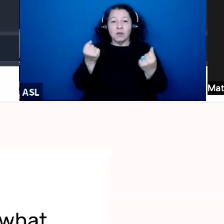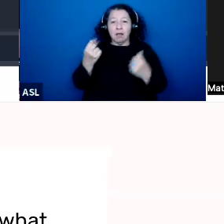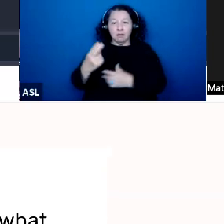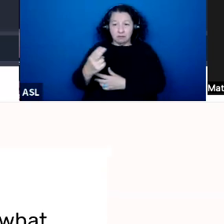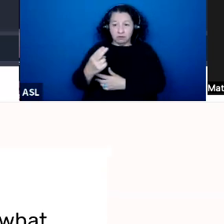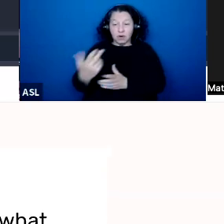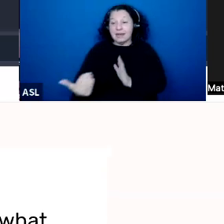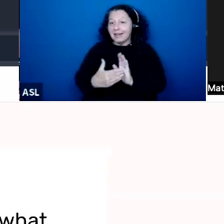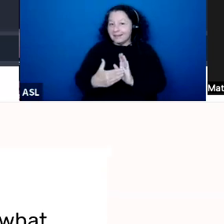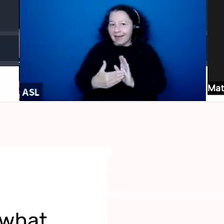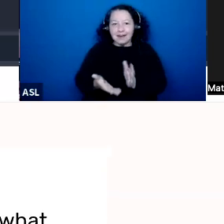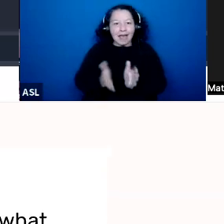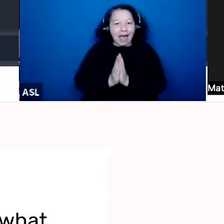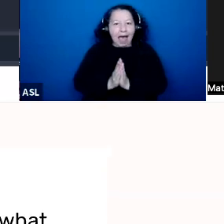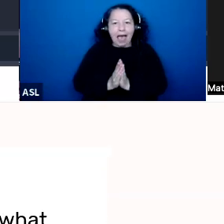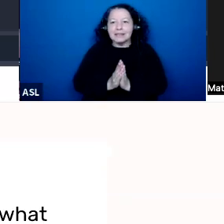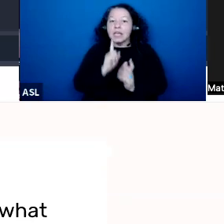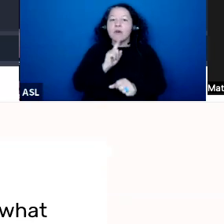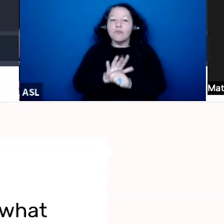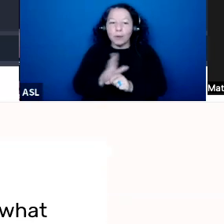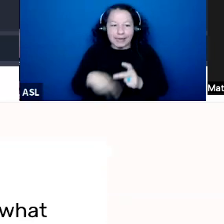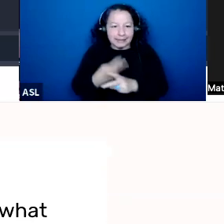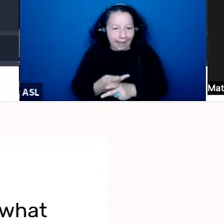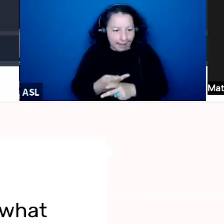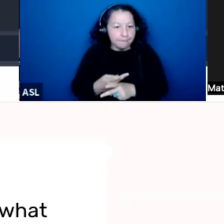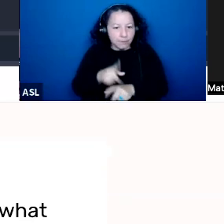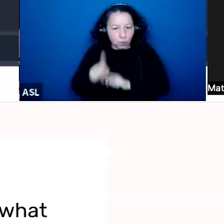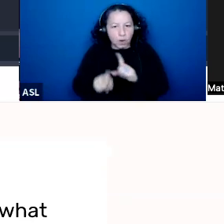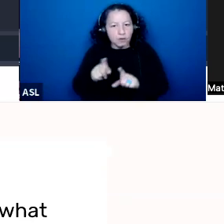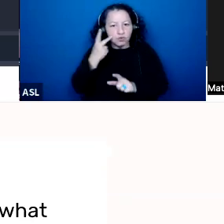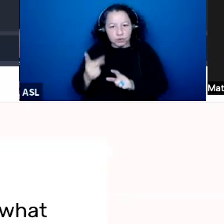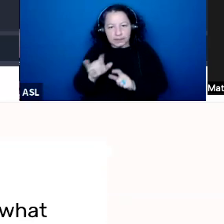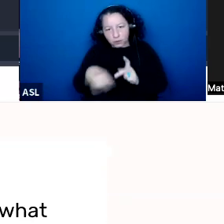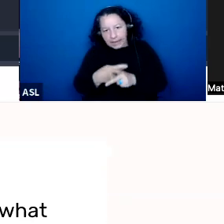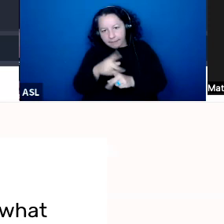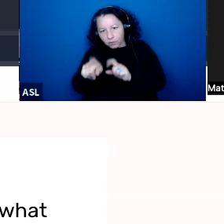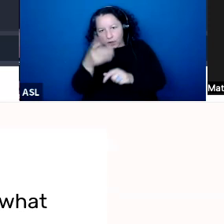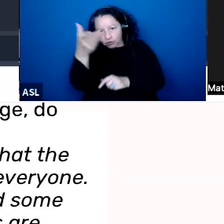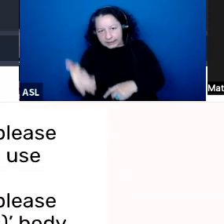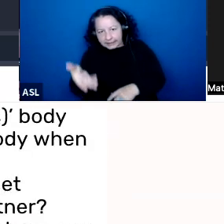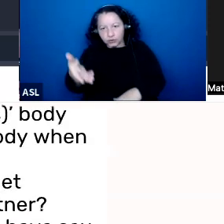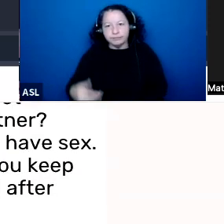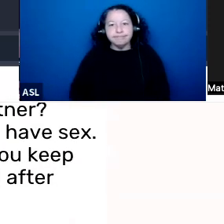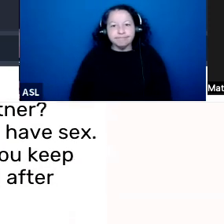Sexual health history, again, asking affirming questions. You see a bunch of those here.